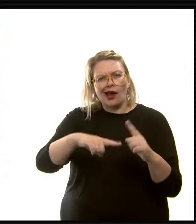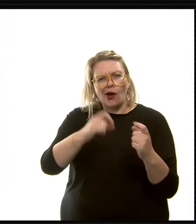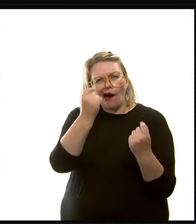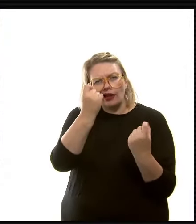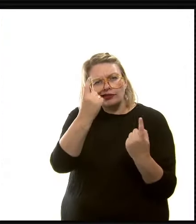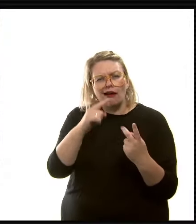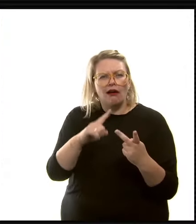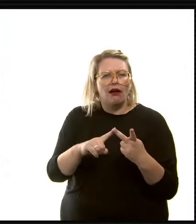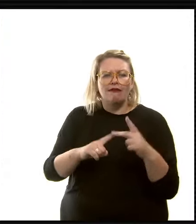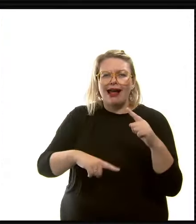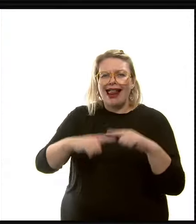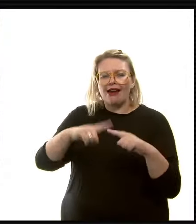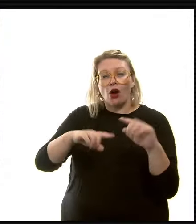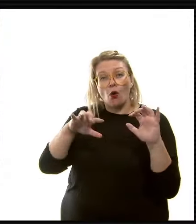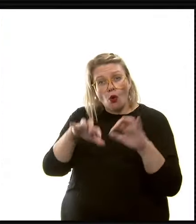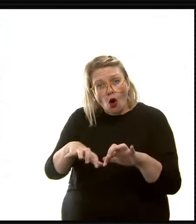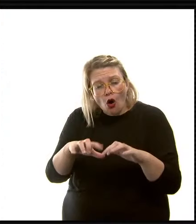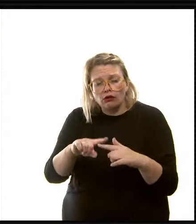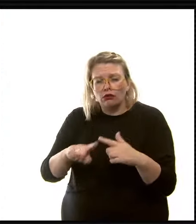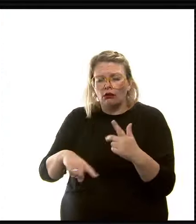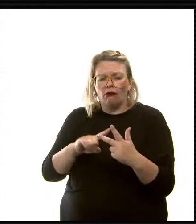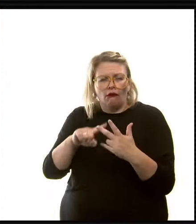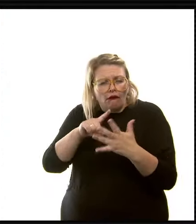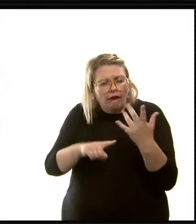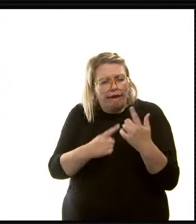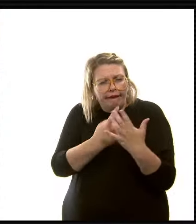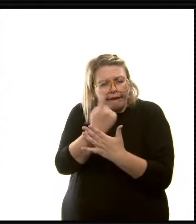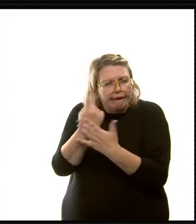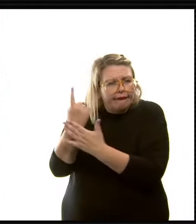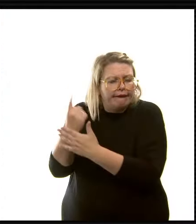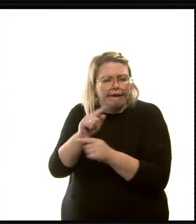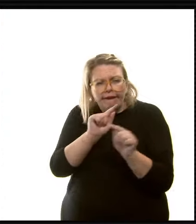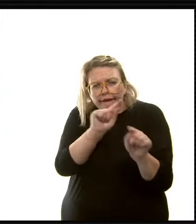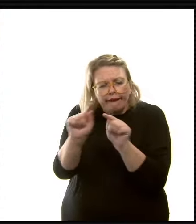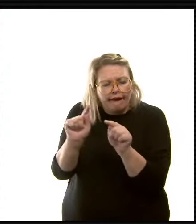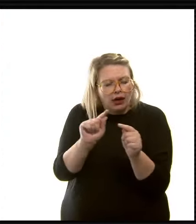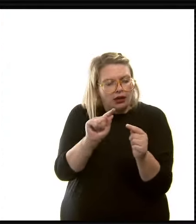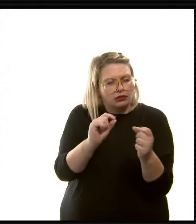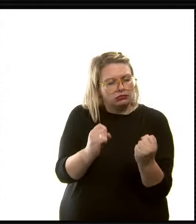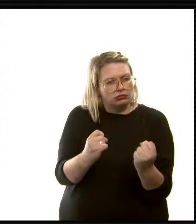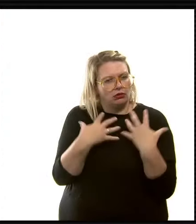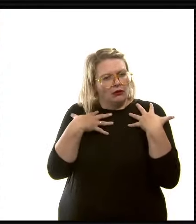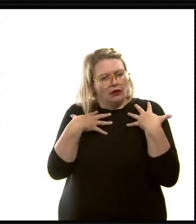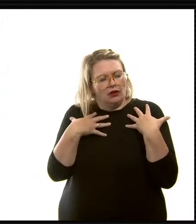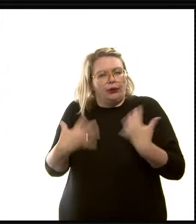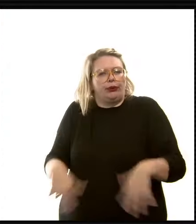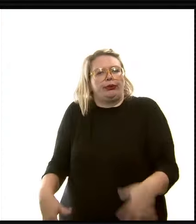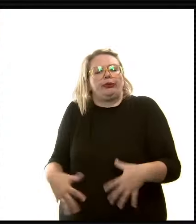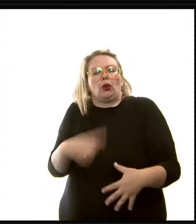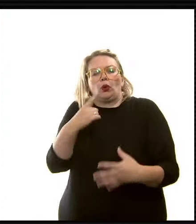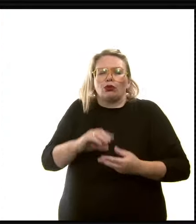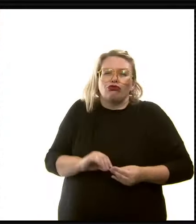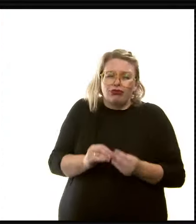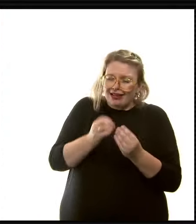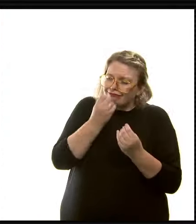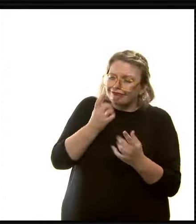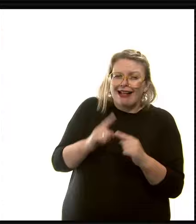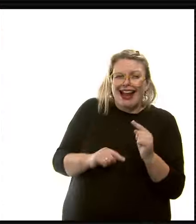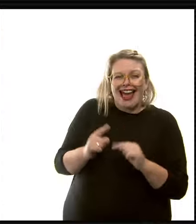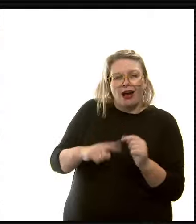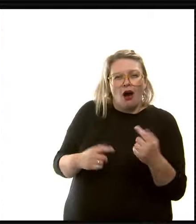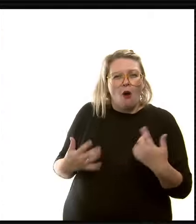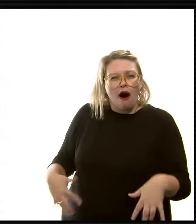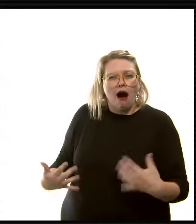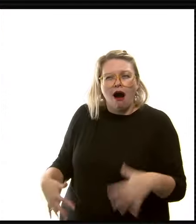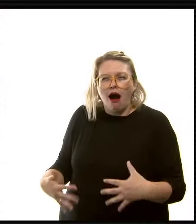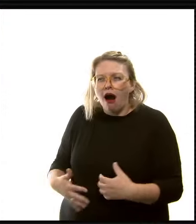it's LEGOCon itself, and trying to draw from what the creators of this fantastic material have decided